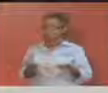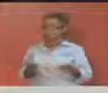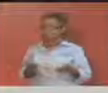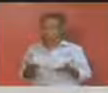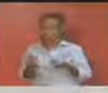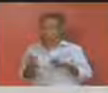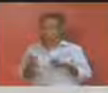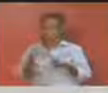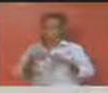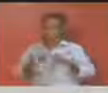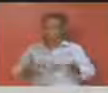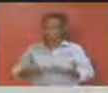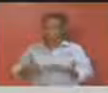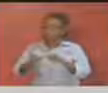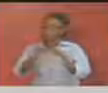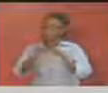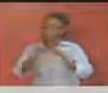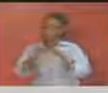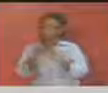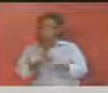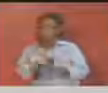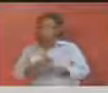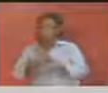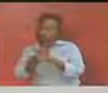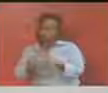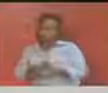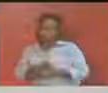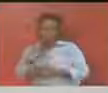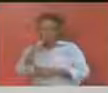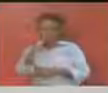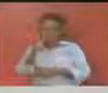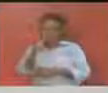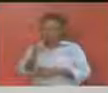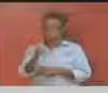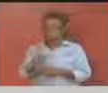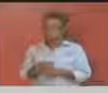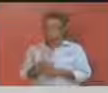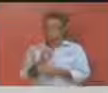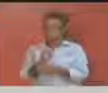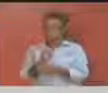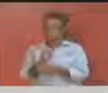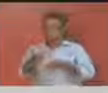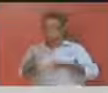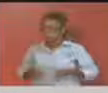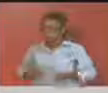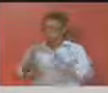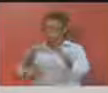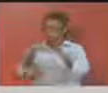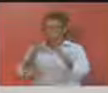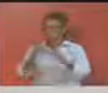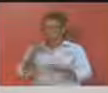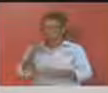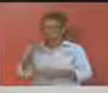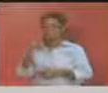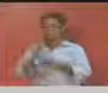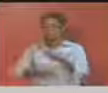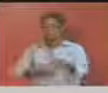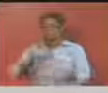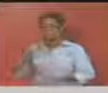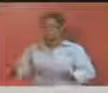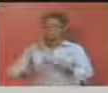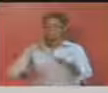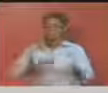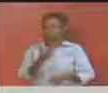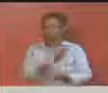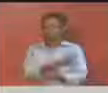a very straight and narrow path as we start our vaccination program within 3 to 5